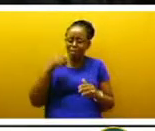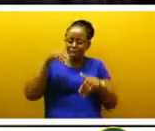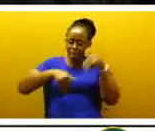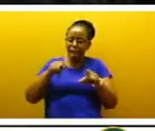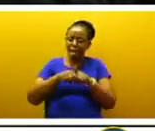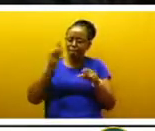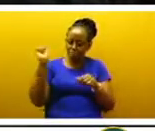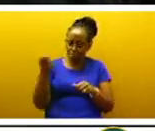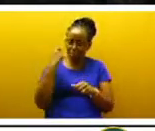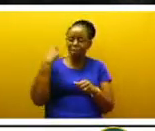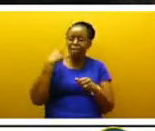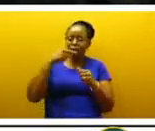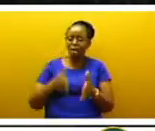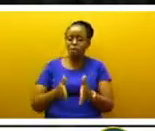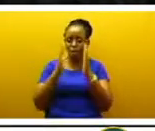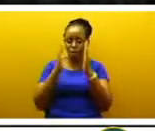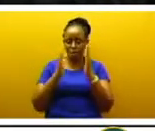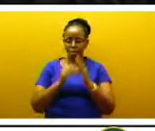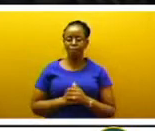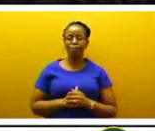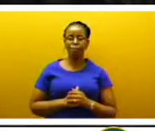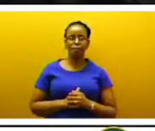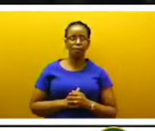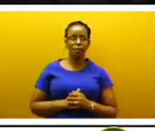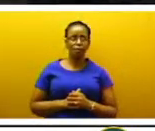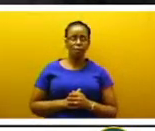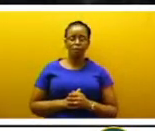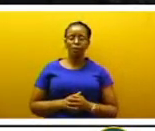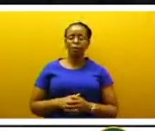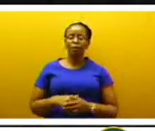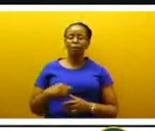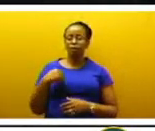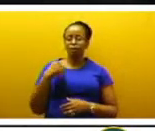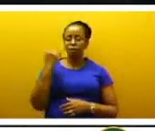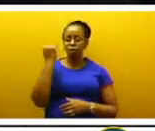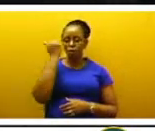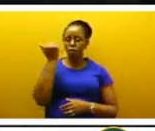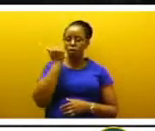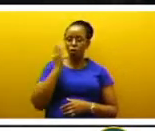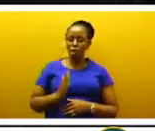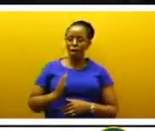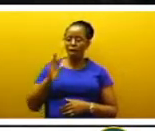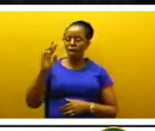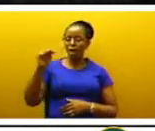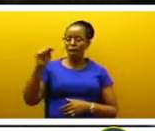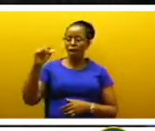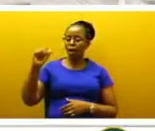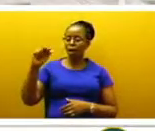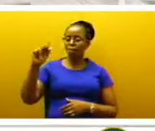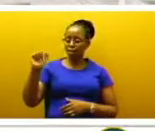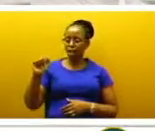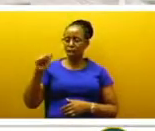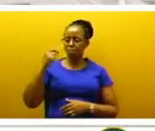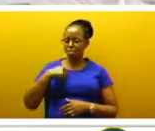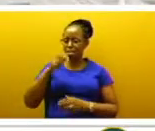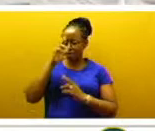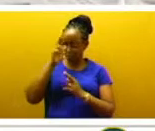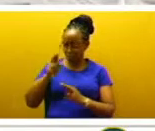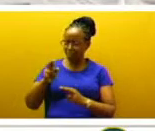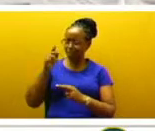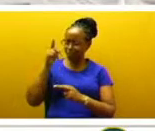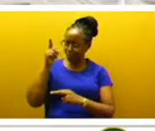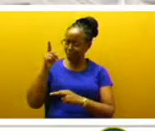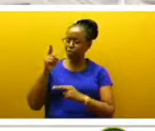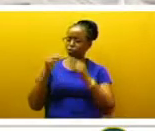president of Kenya. My learned colleague, Mr. Fred Ngatia, whom I respect a lot, said that